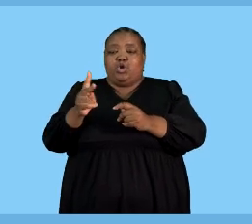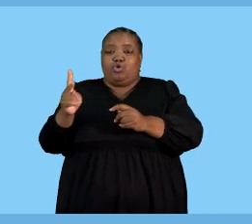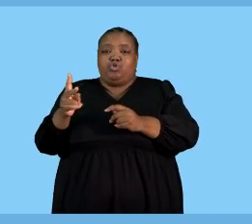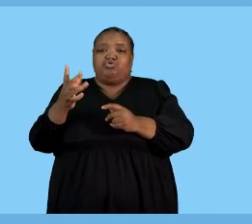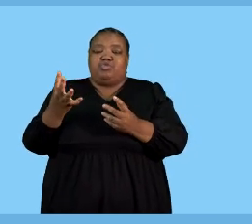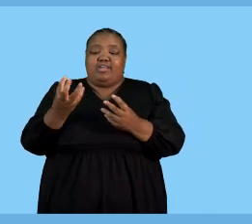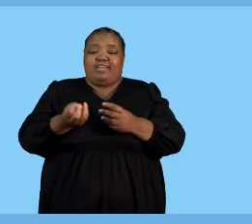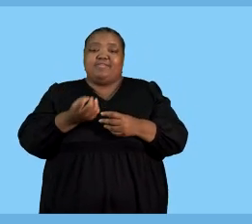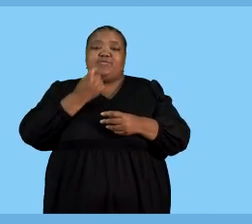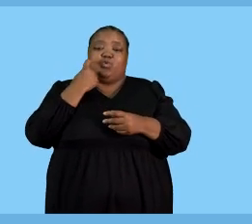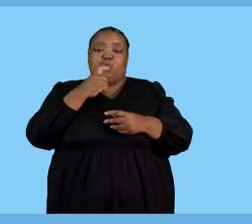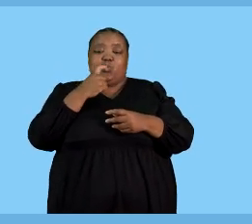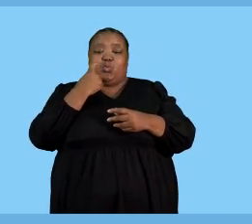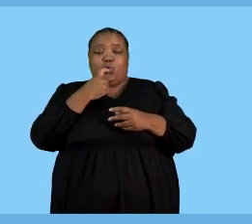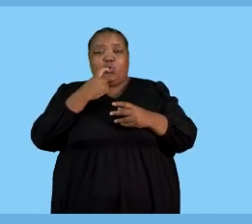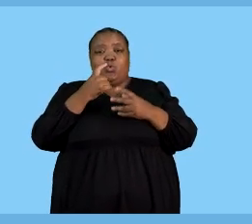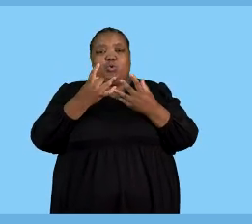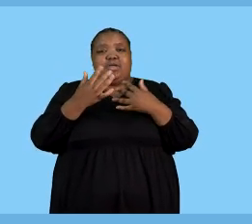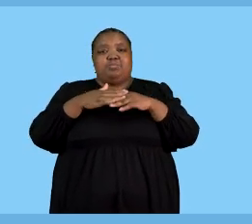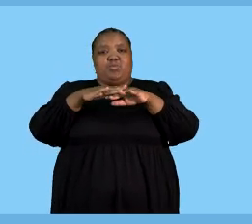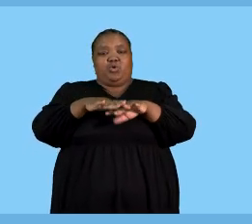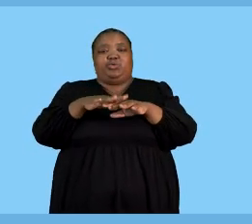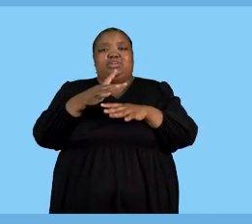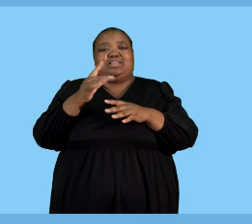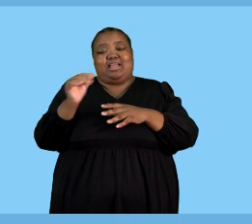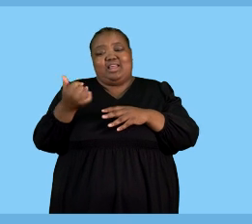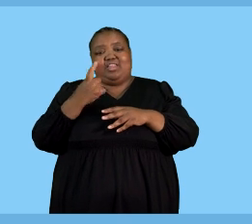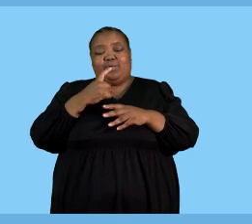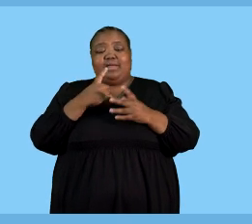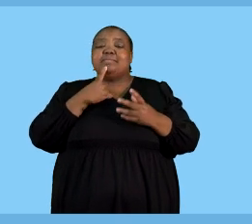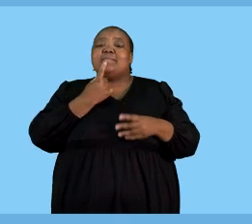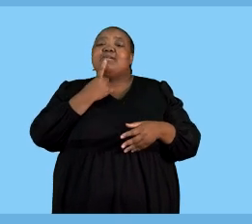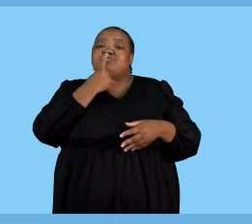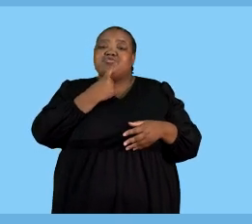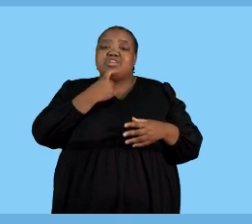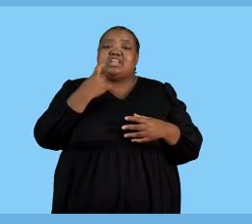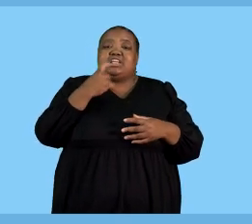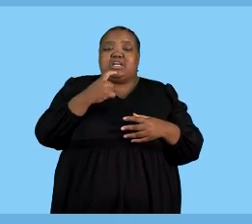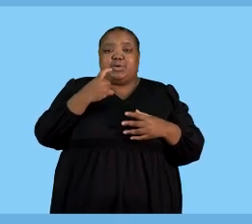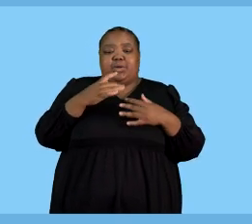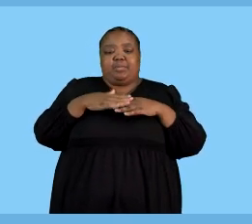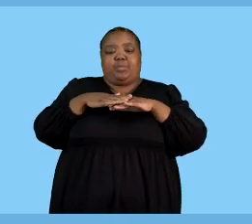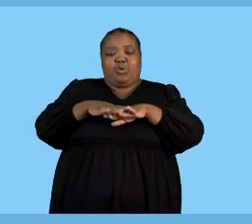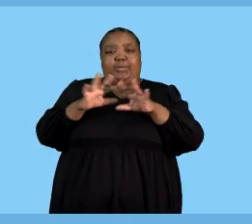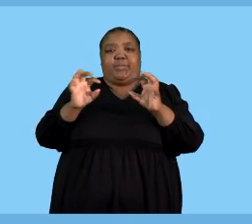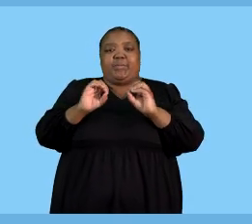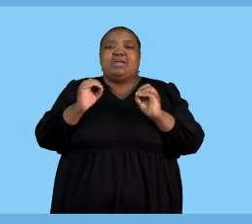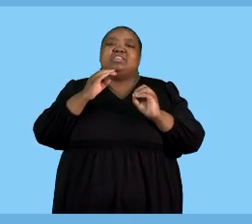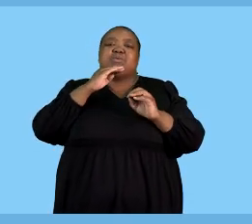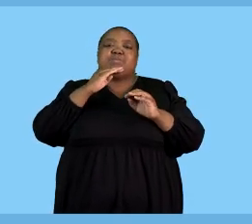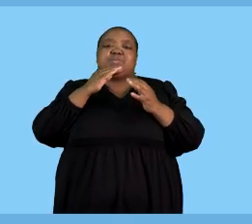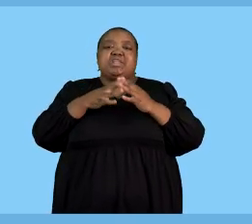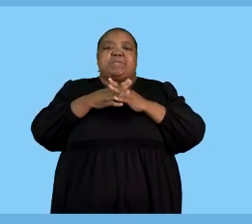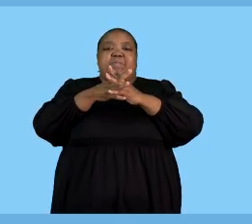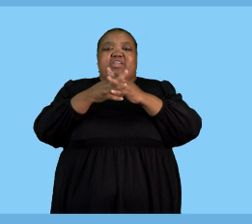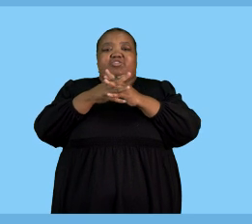have white that is bonded to another white, also of the same type. But the red and the white are not bonded, so that becomes a mixture because